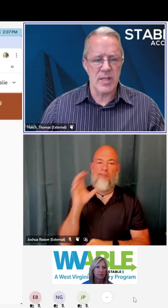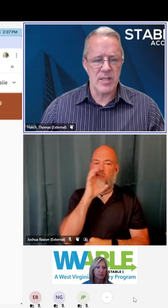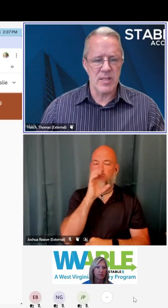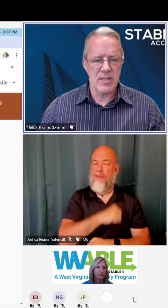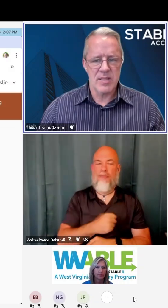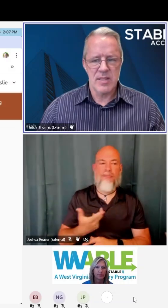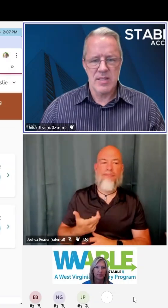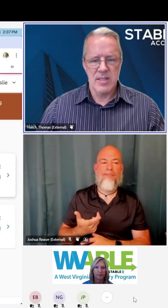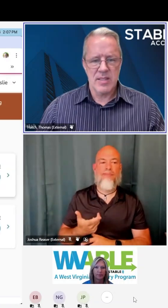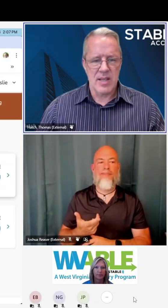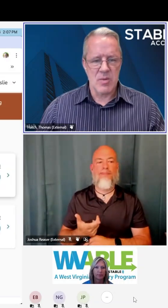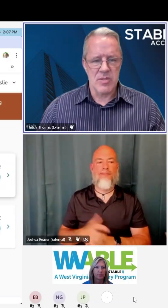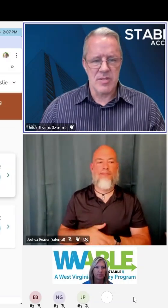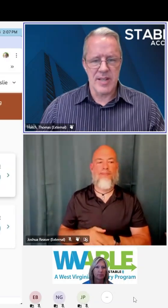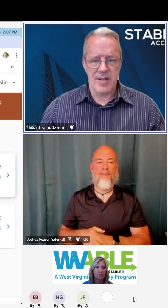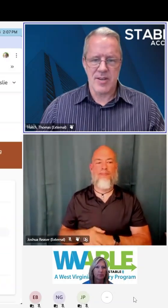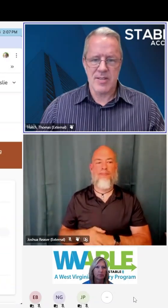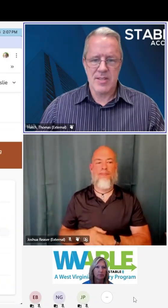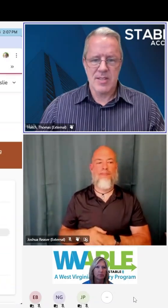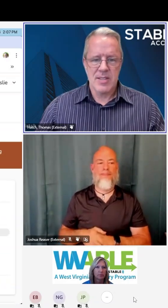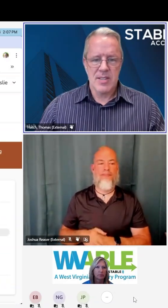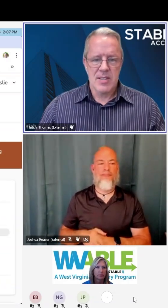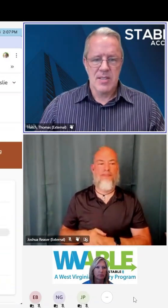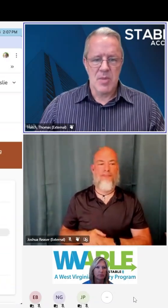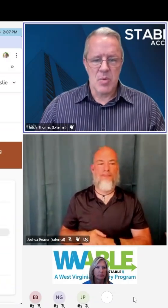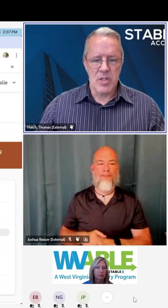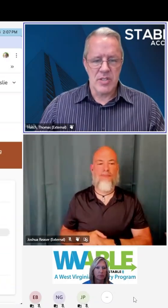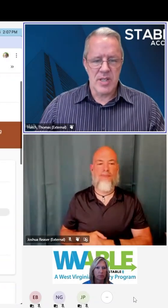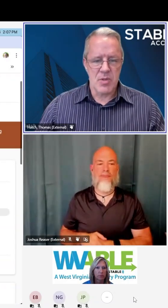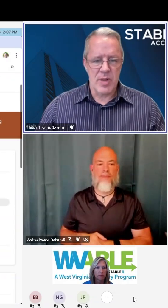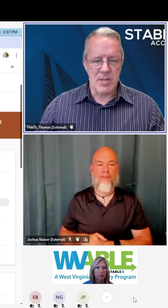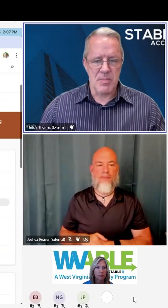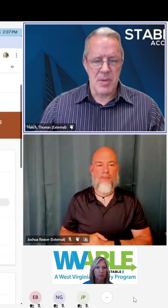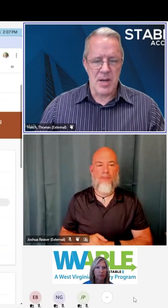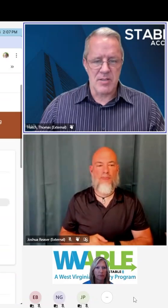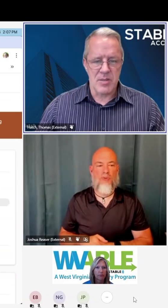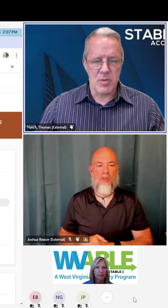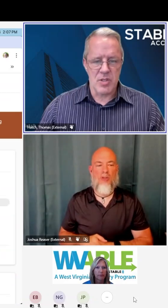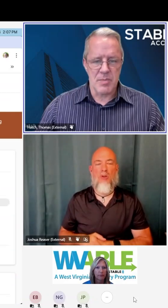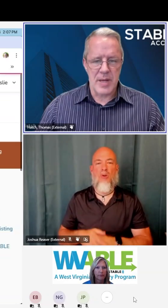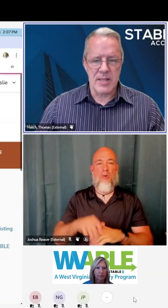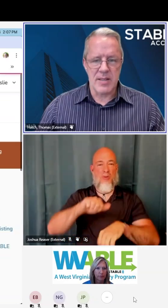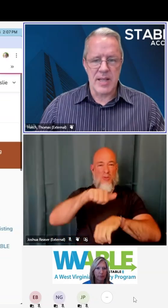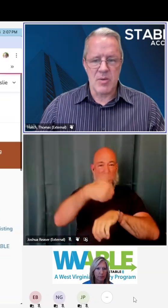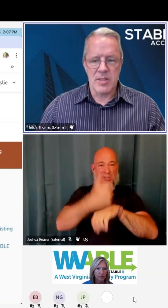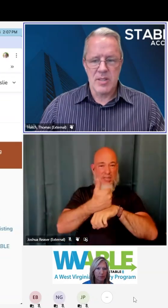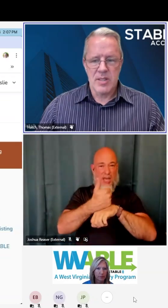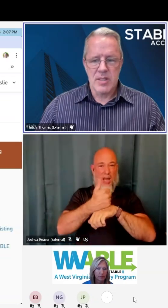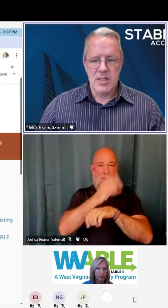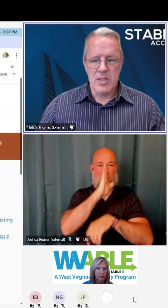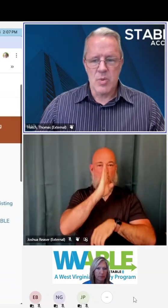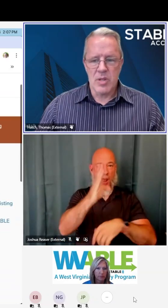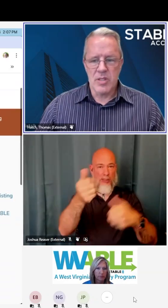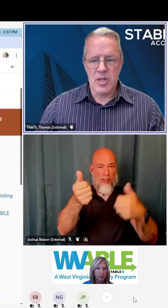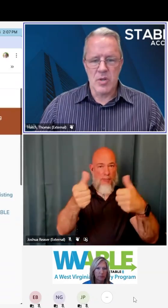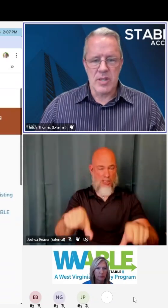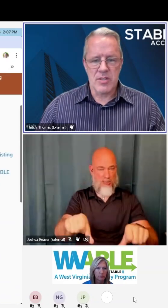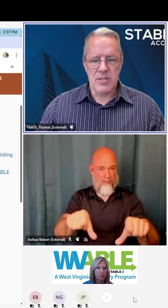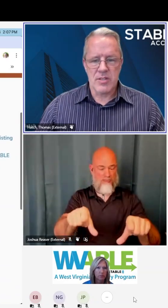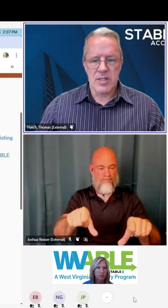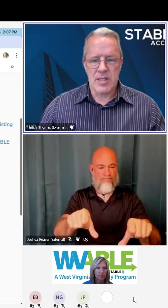did this when I was there, but when you set up direct deposit, we'll jump back into that one. You